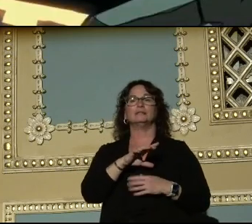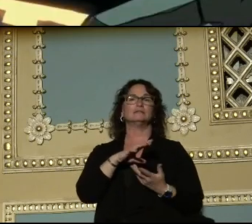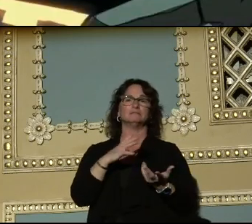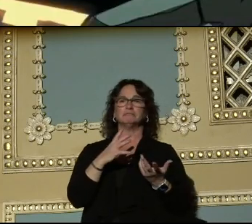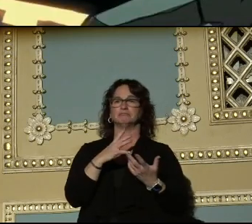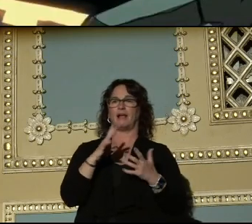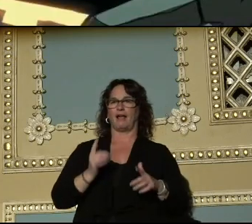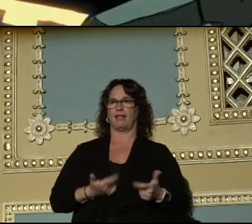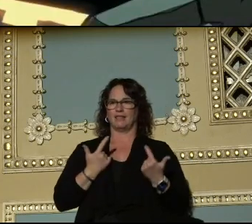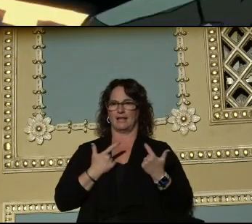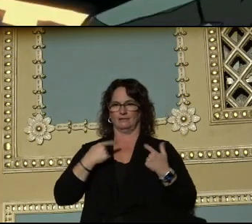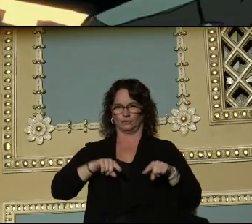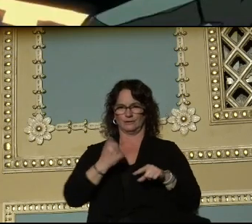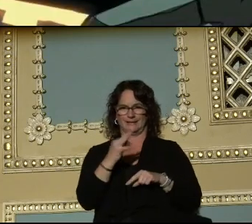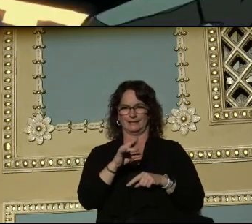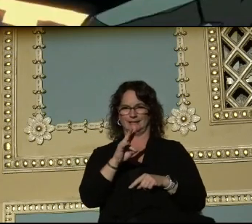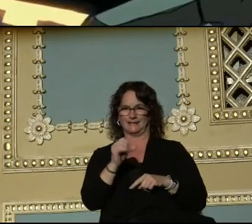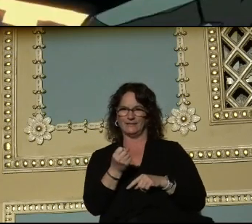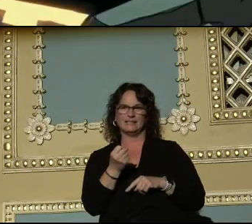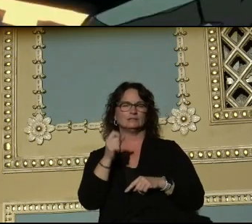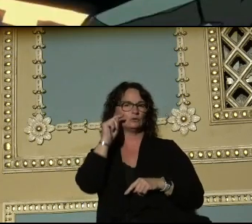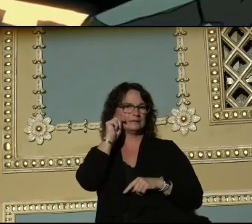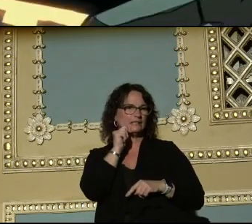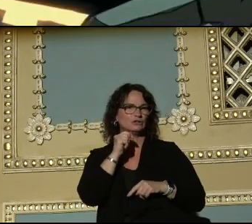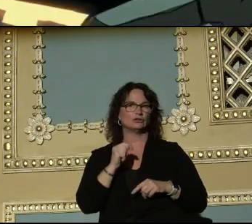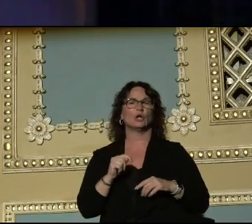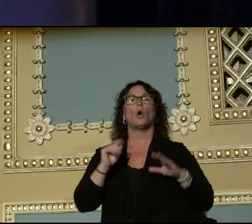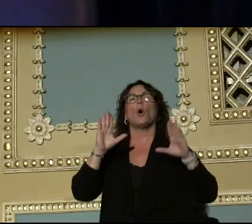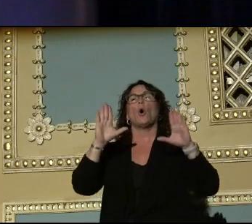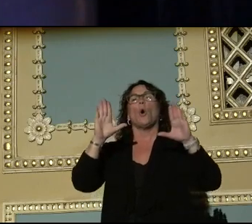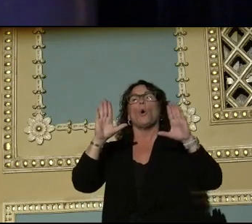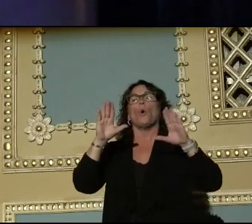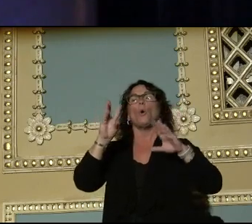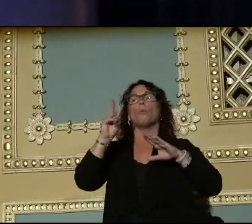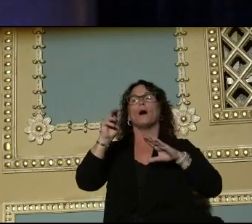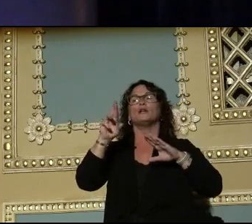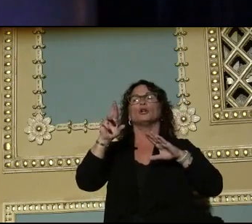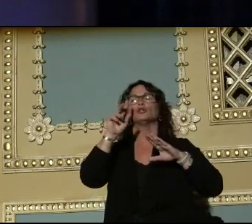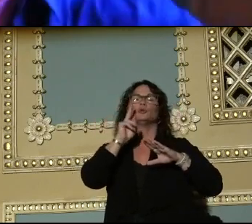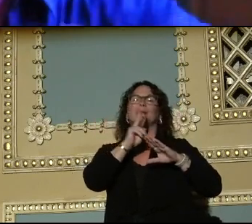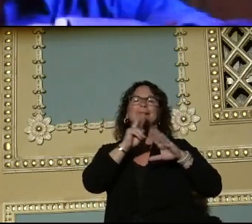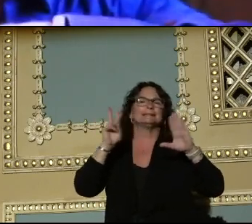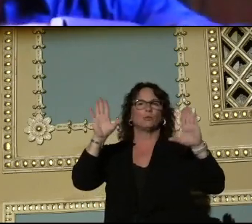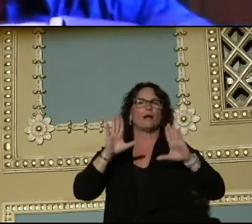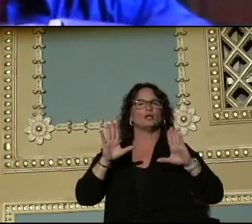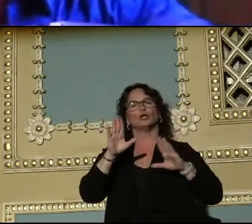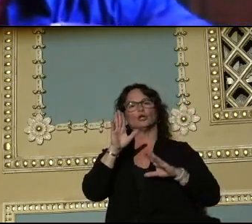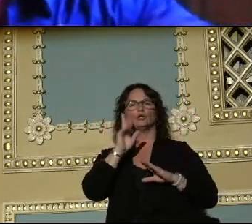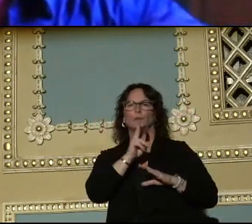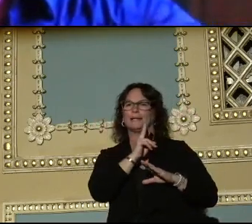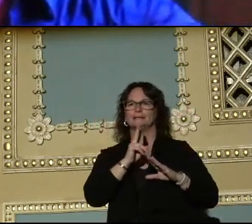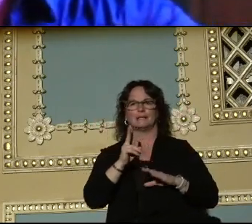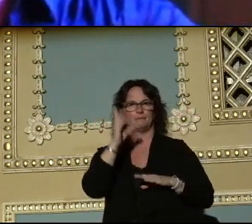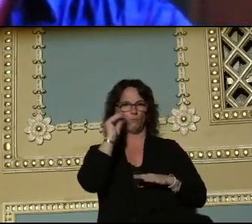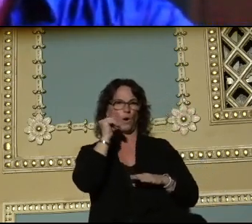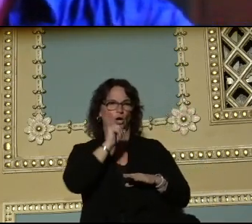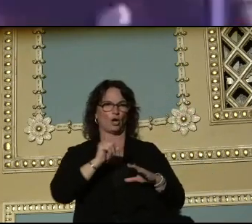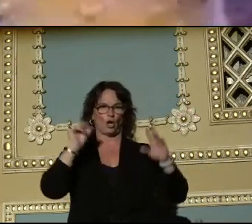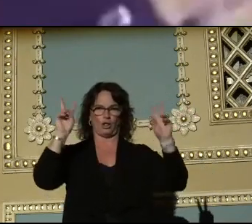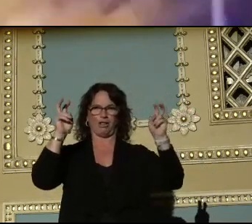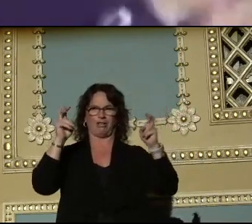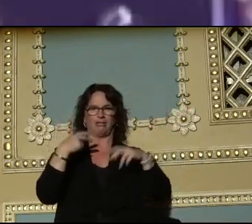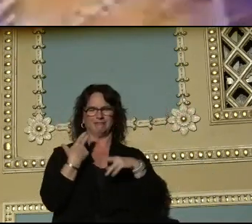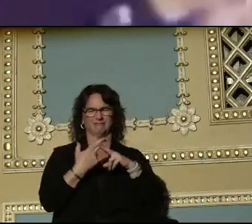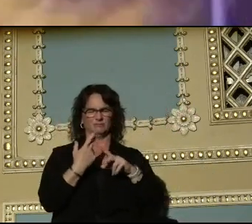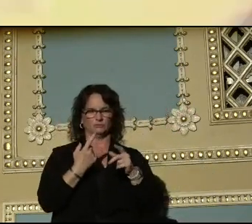Wonder Twins. And this boy and girl twin had these special powers that when they put their hands together, they would say the